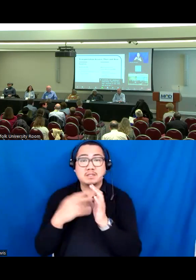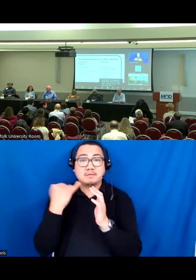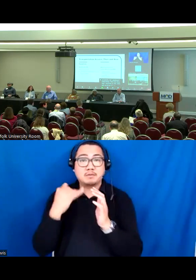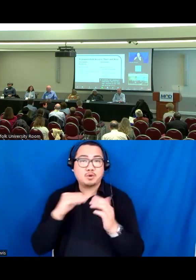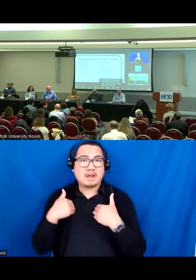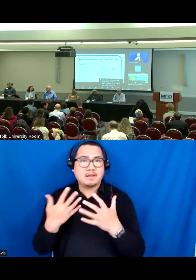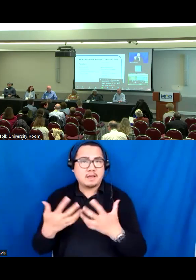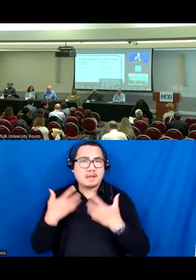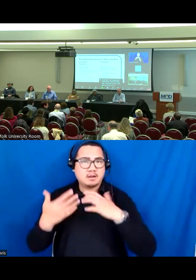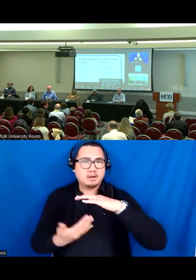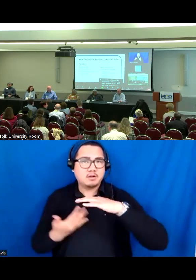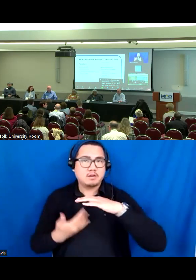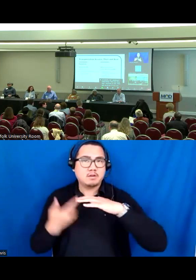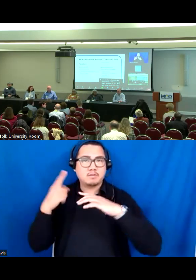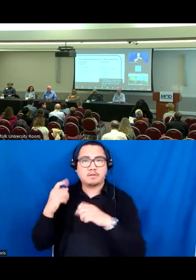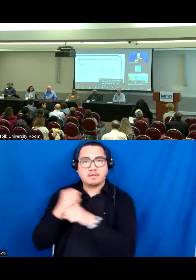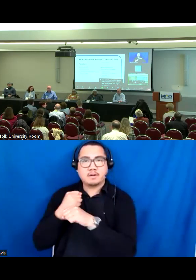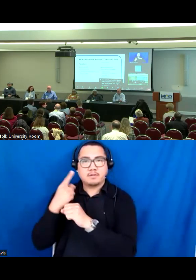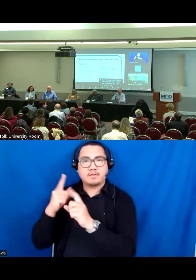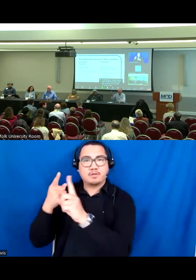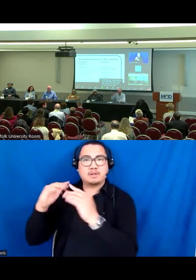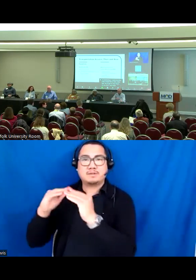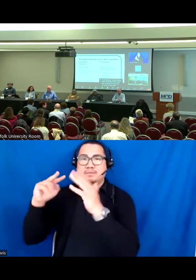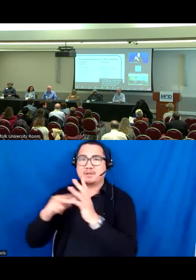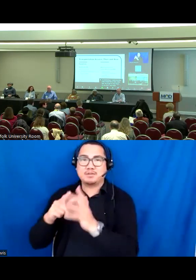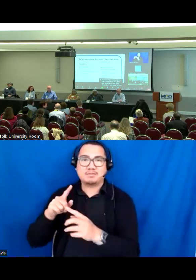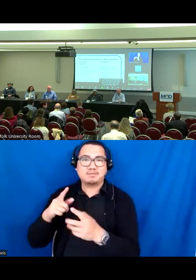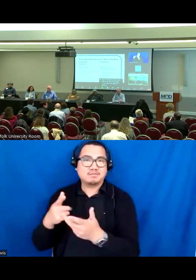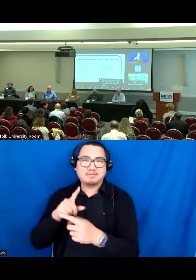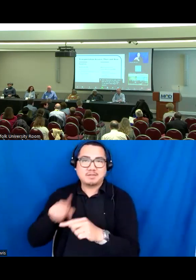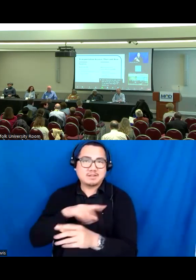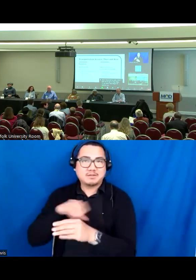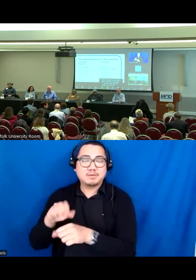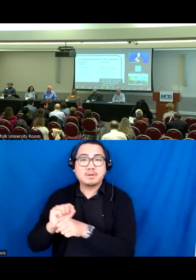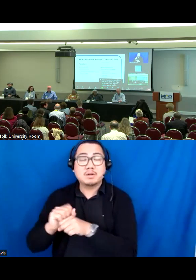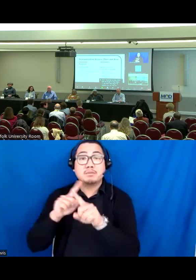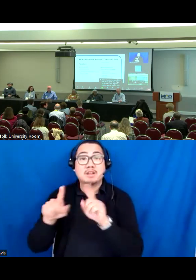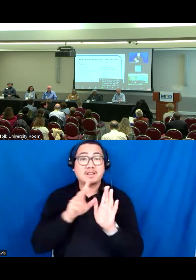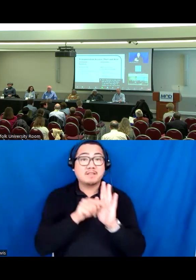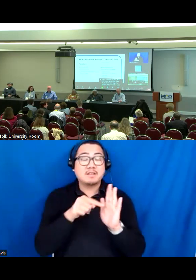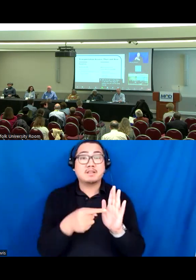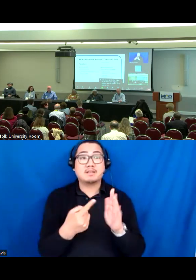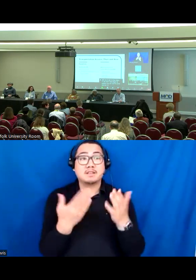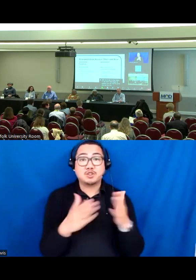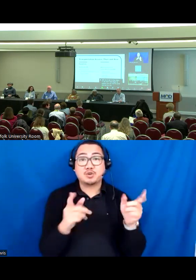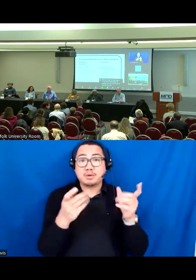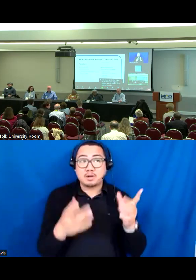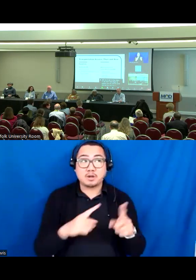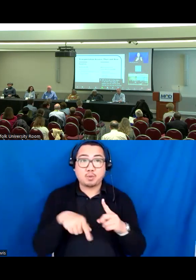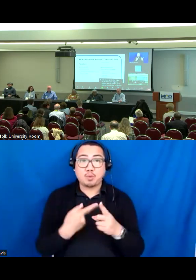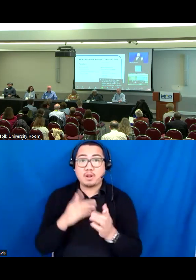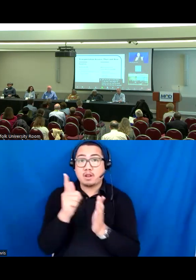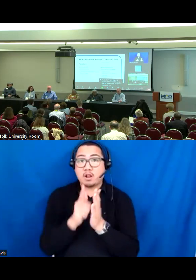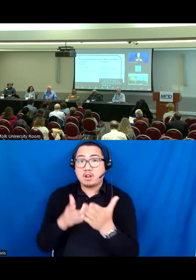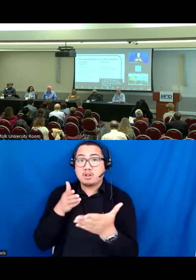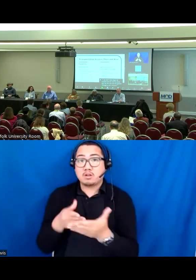do this work. Right. But you also have to have relationships. And in the film, there was the general manager at the time when this lawsuit was